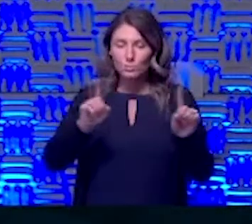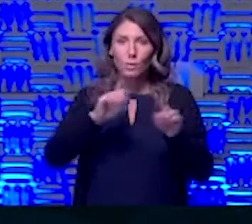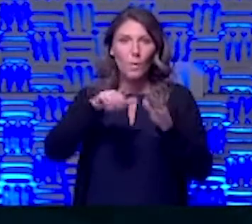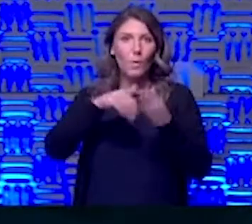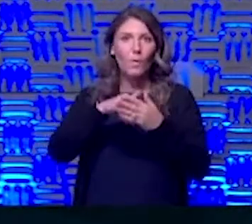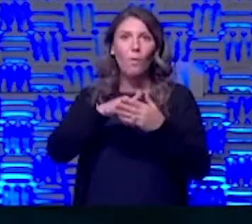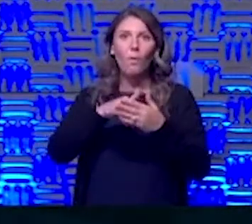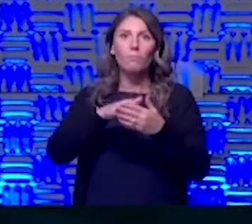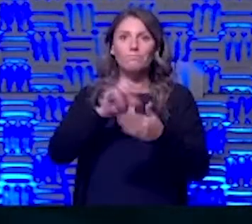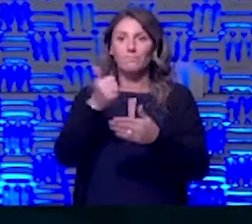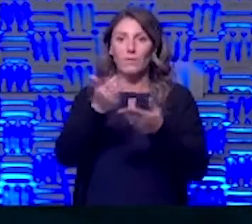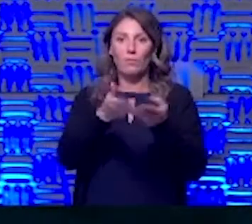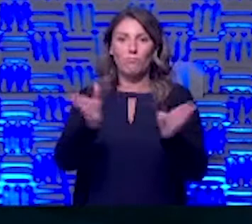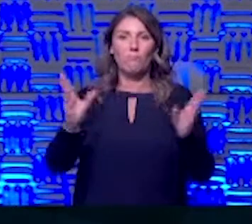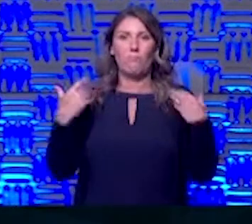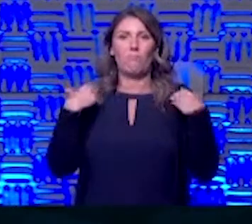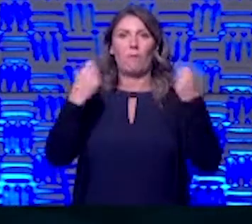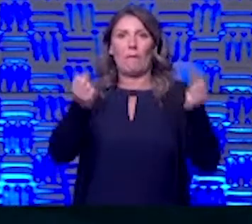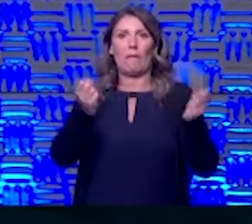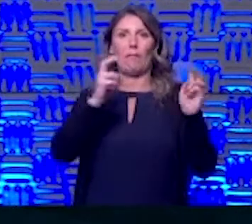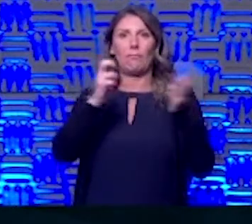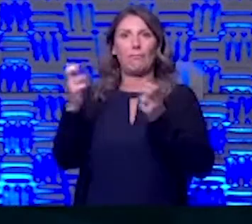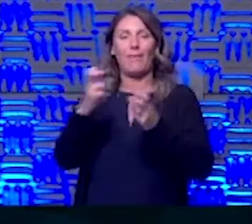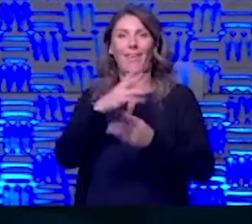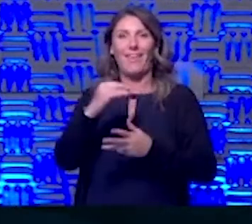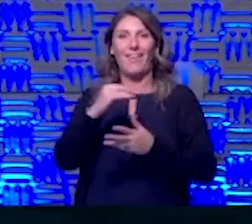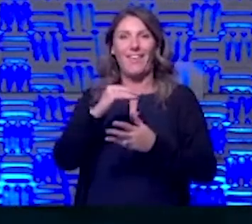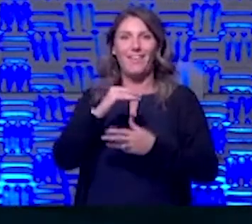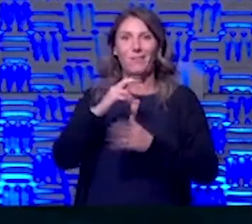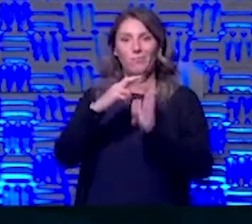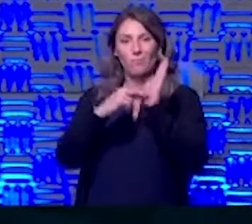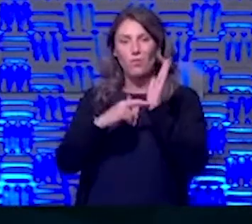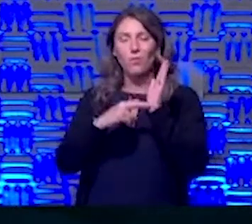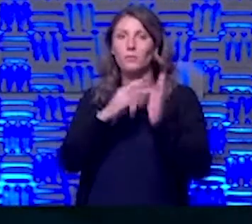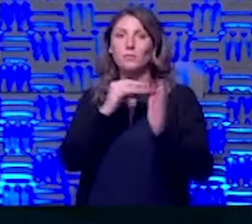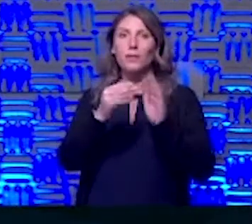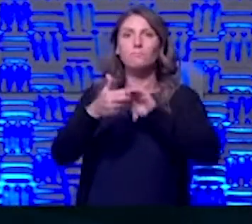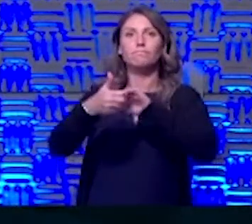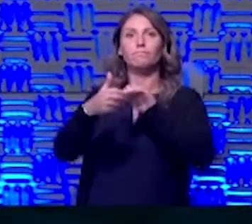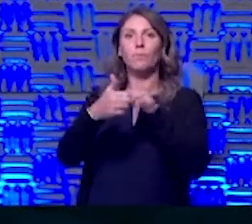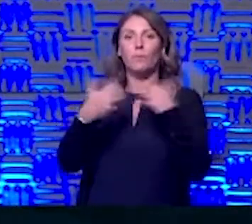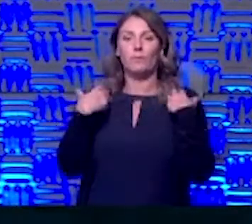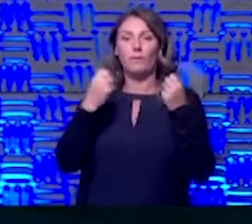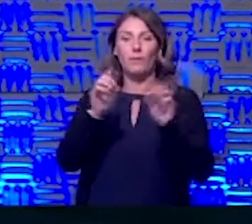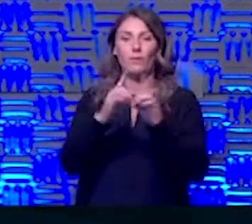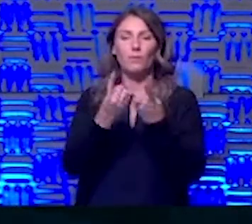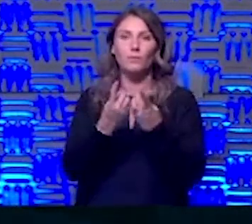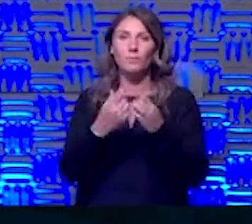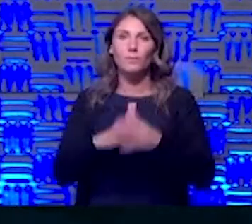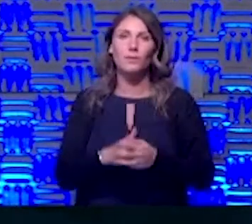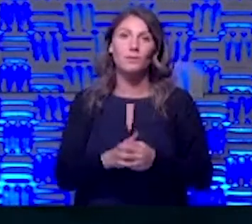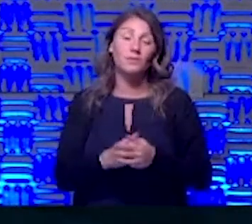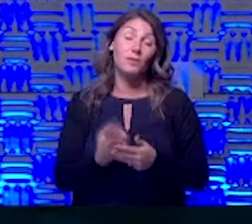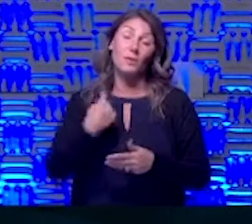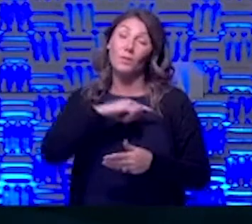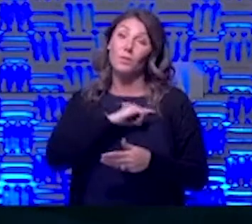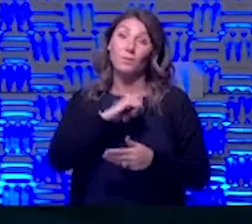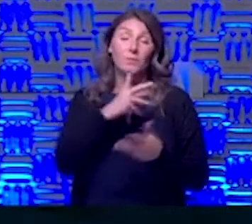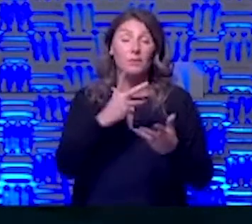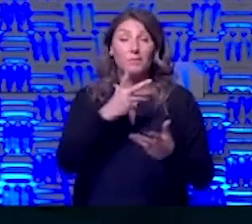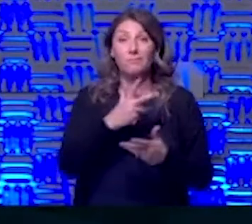health issues, and work with the health department, of course. So we've been the busiest that we've been with